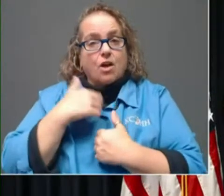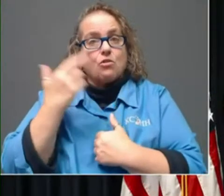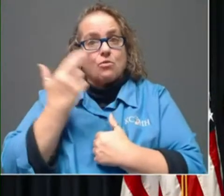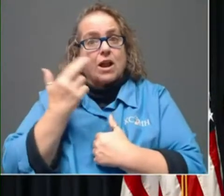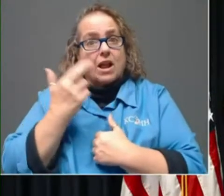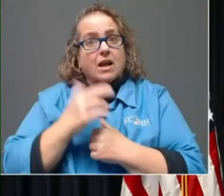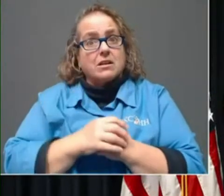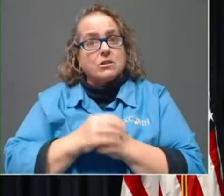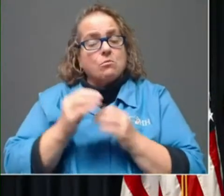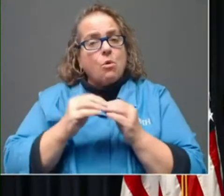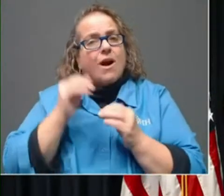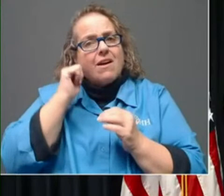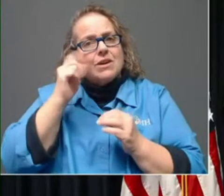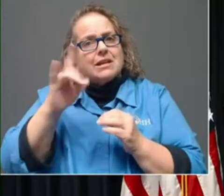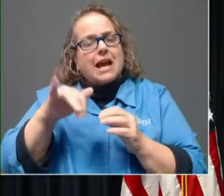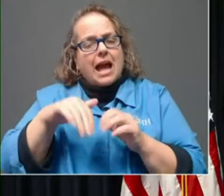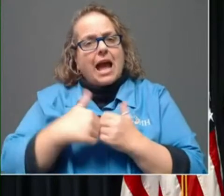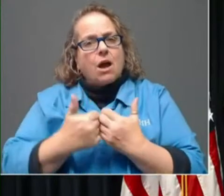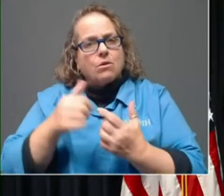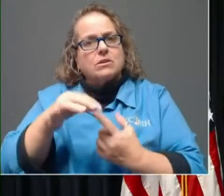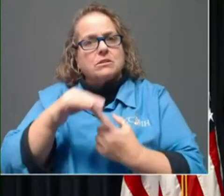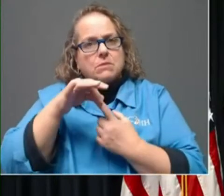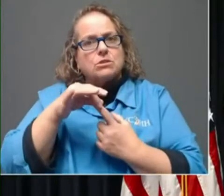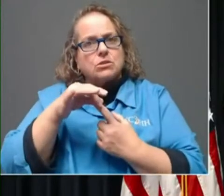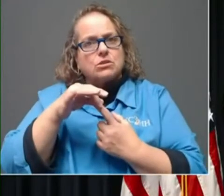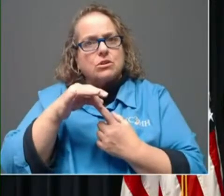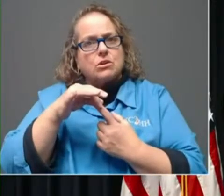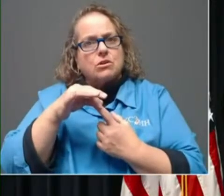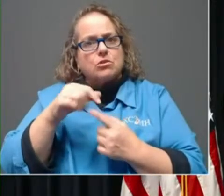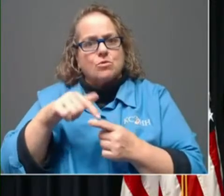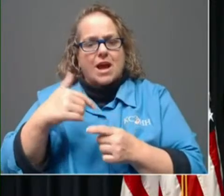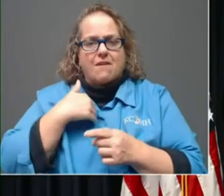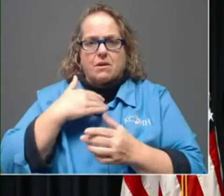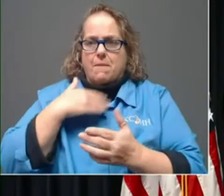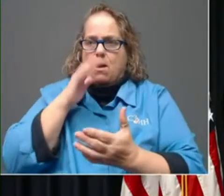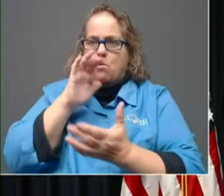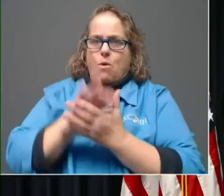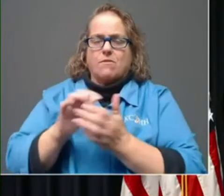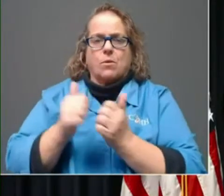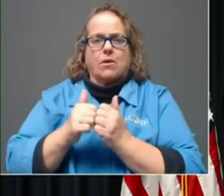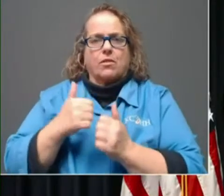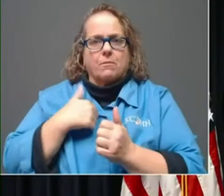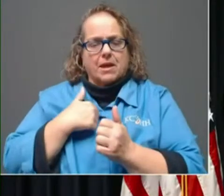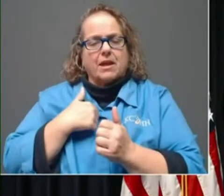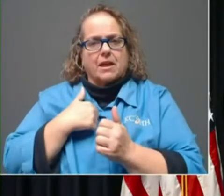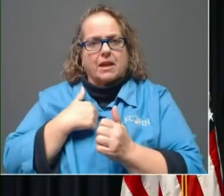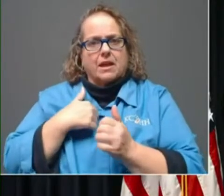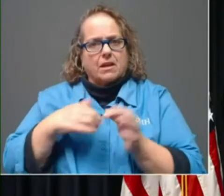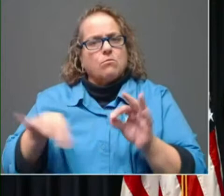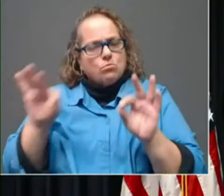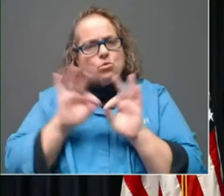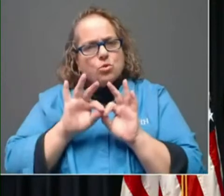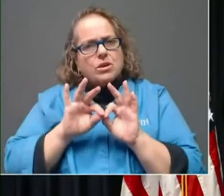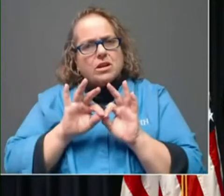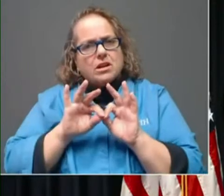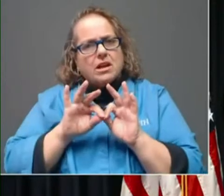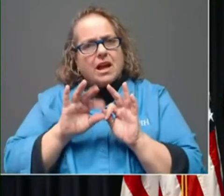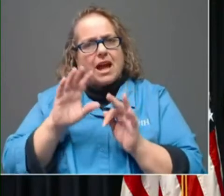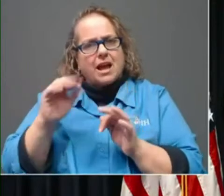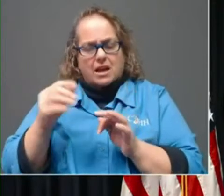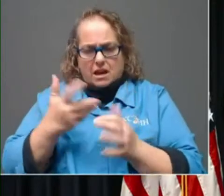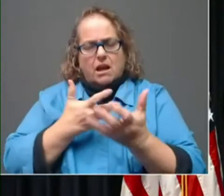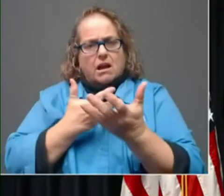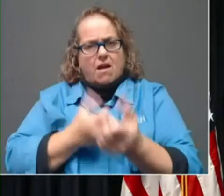more every day how special having her in my life is. And and to be confident